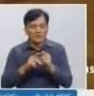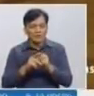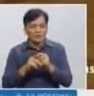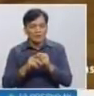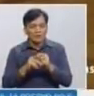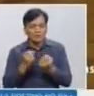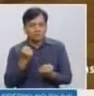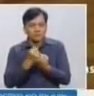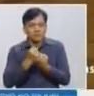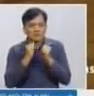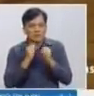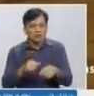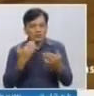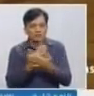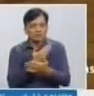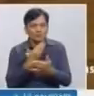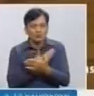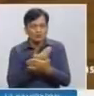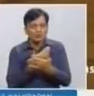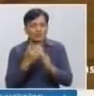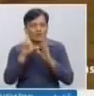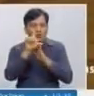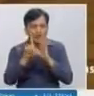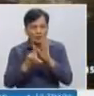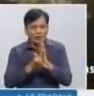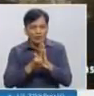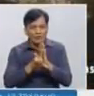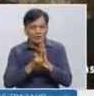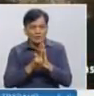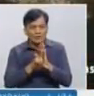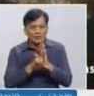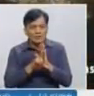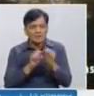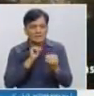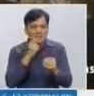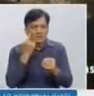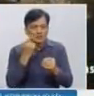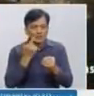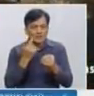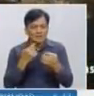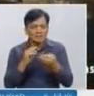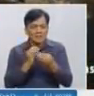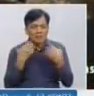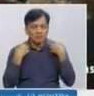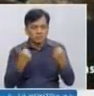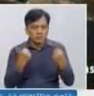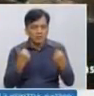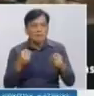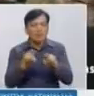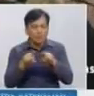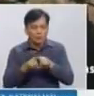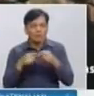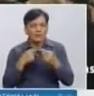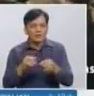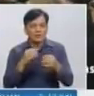us as we introduce this new fundamental law that will not only strengthen our democratic institutions